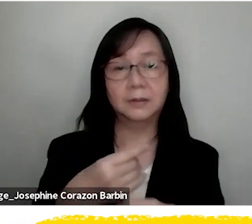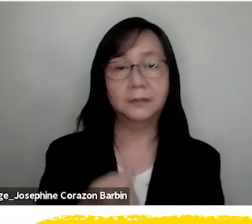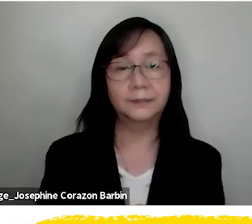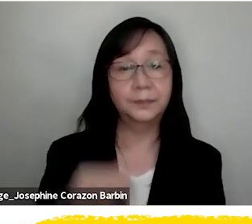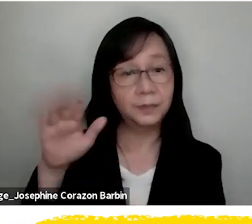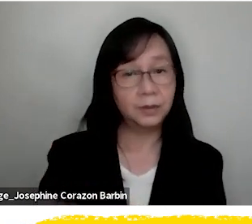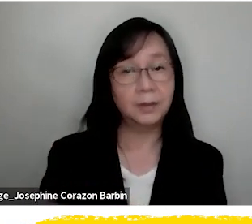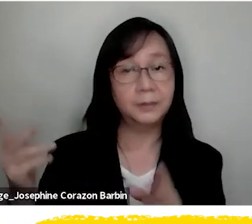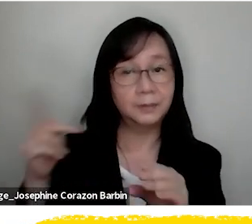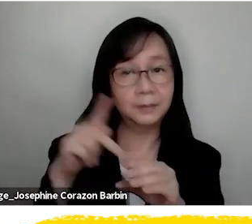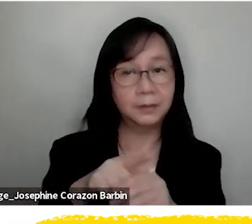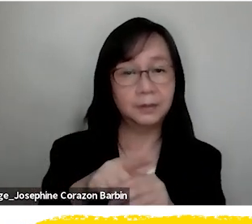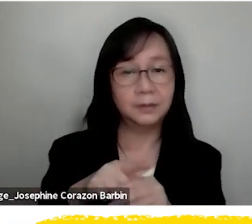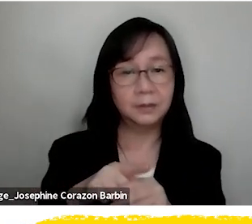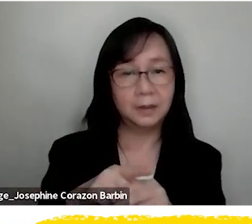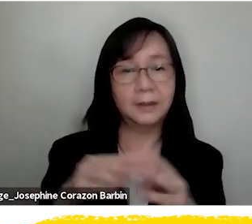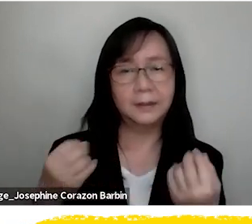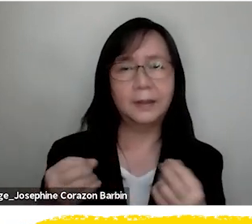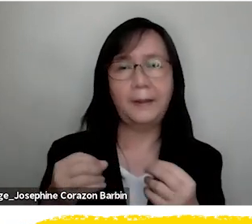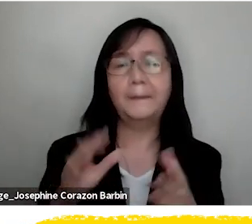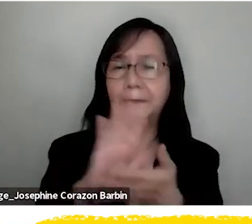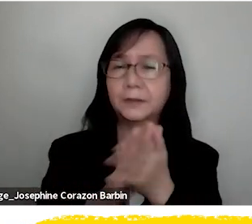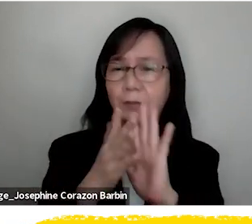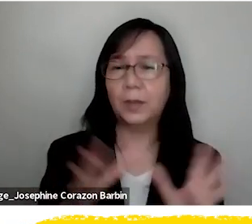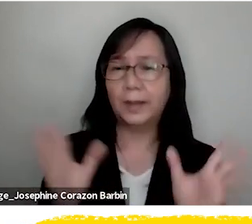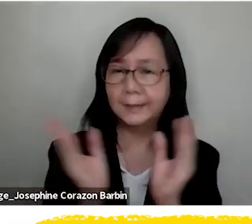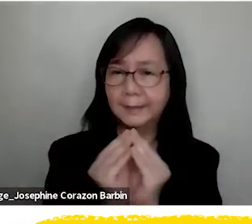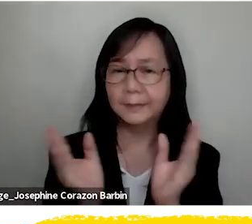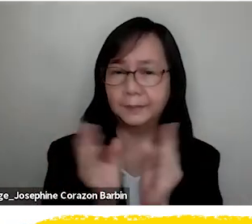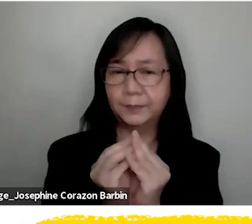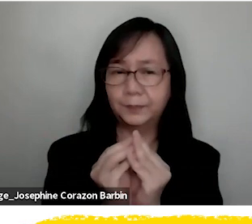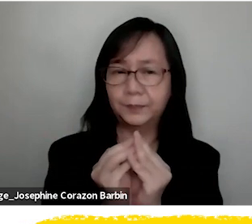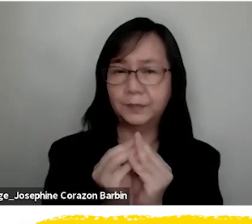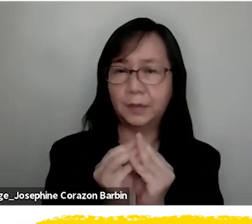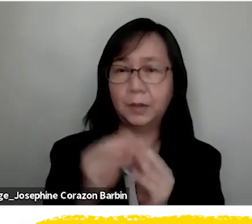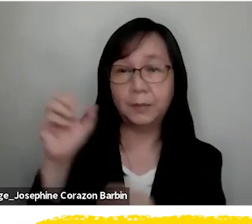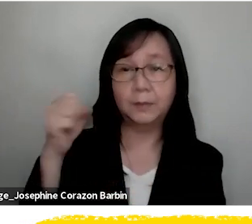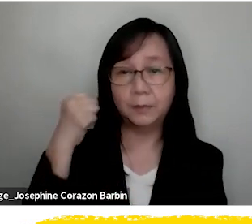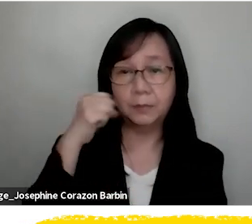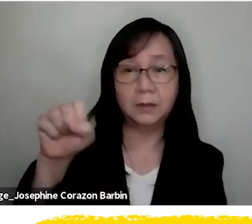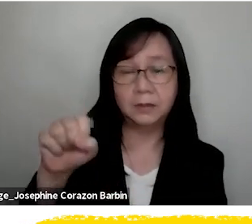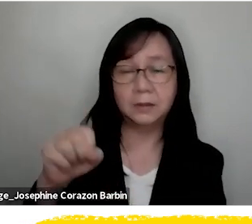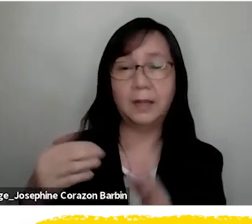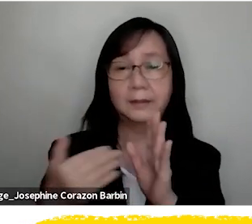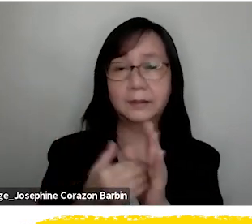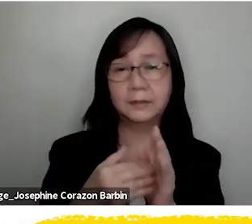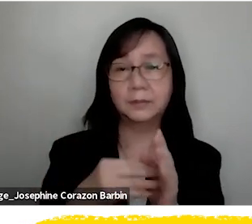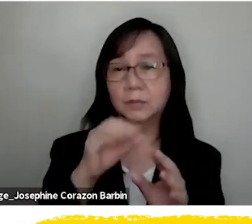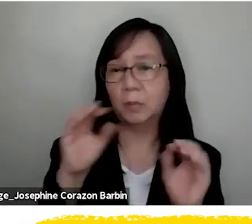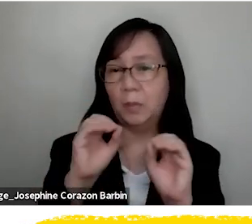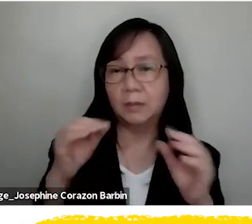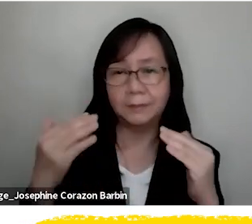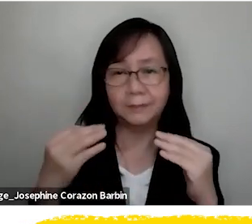participates or takes part in peaceful assemblies to protest against injustices and stand up for human